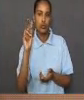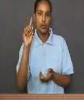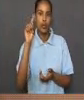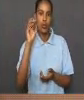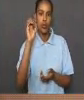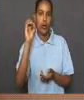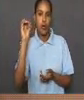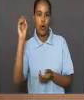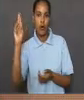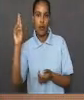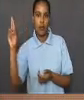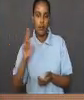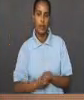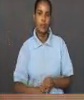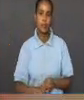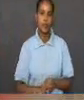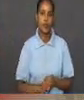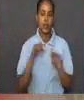1.42 torr.